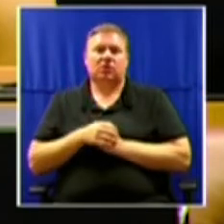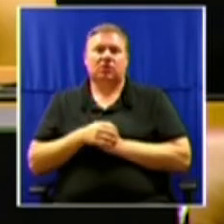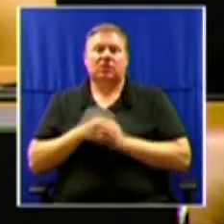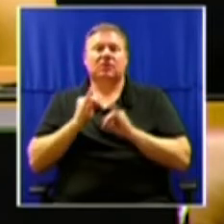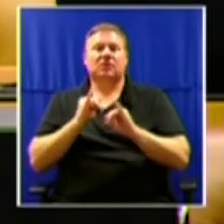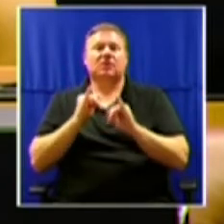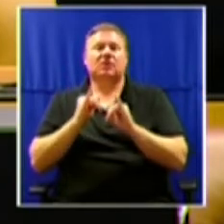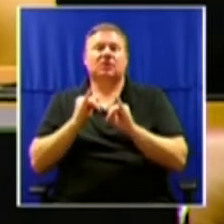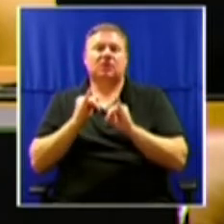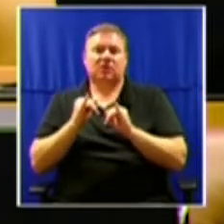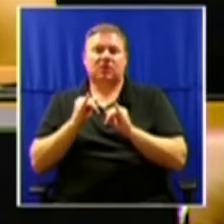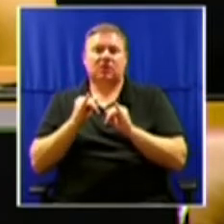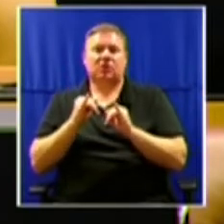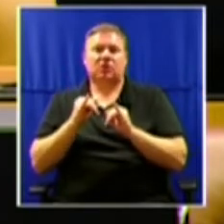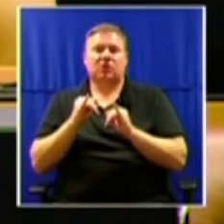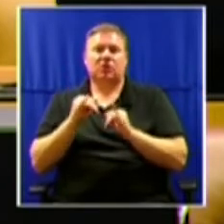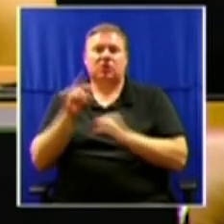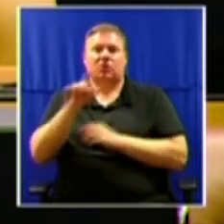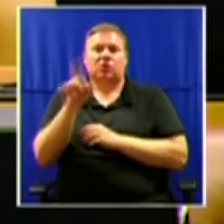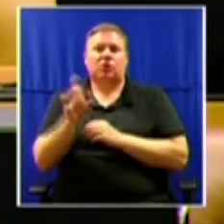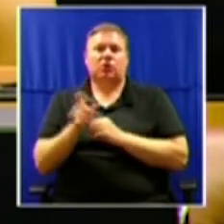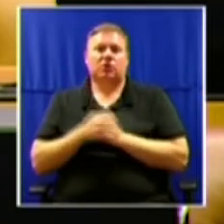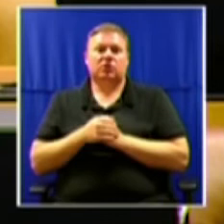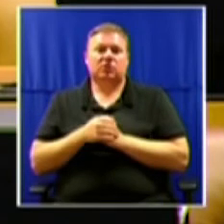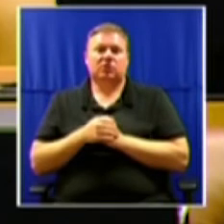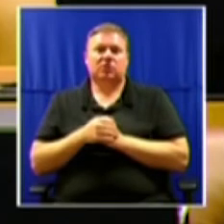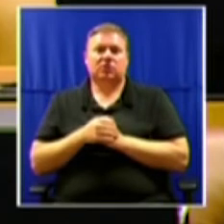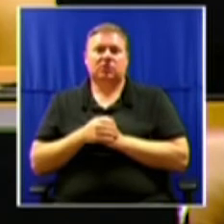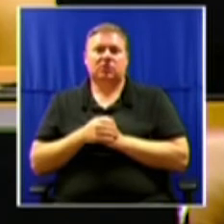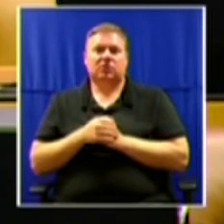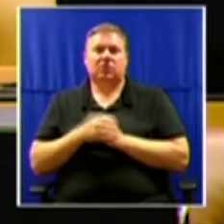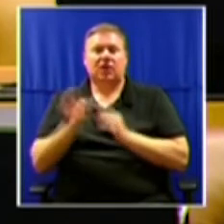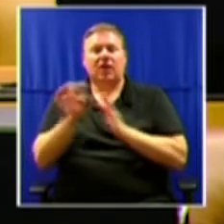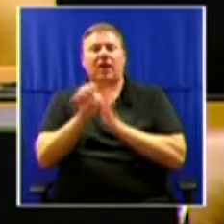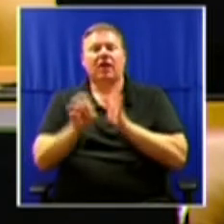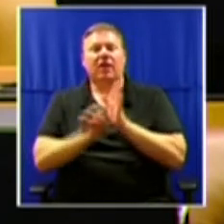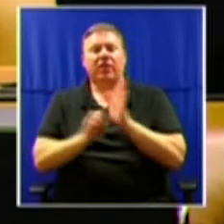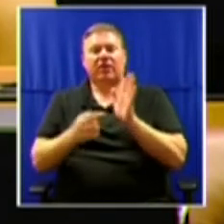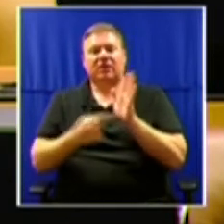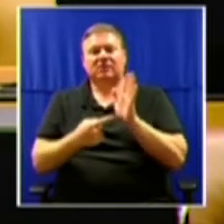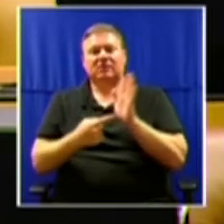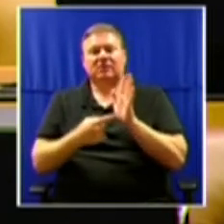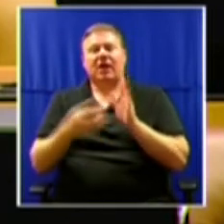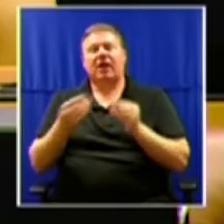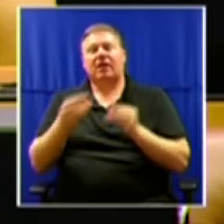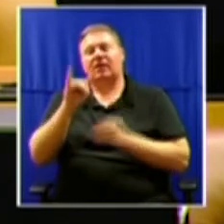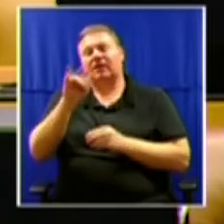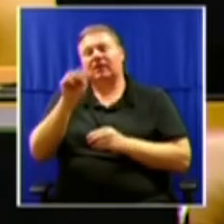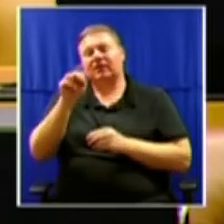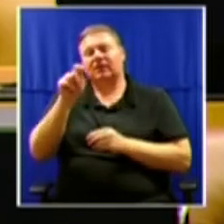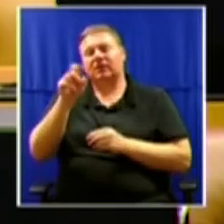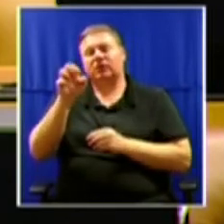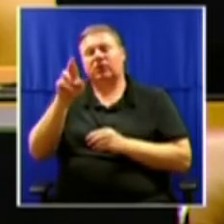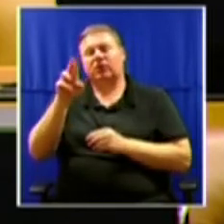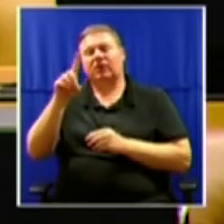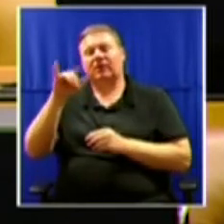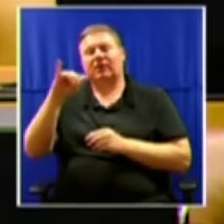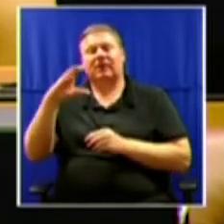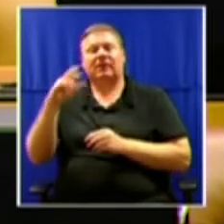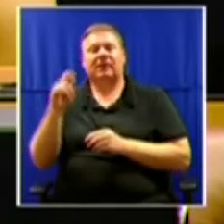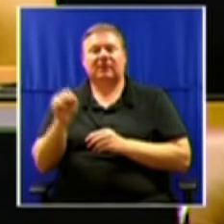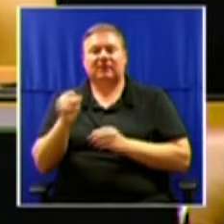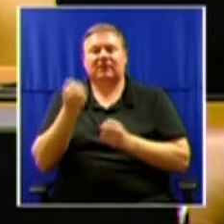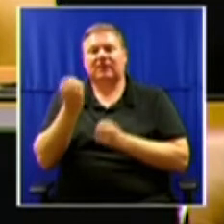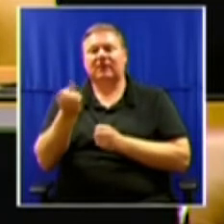serious the question of the interdicts that are granted to the victims. We